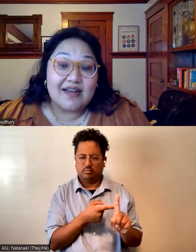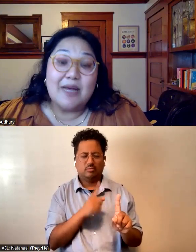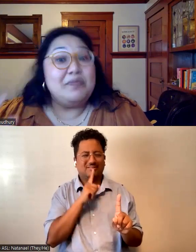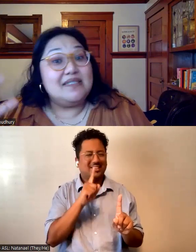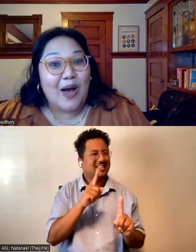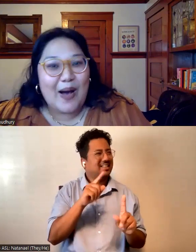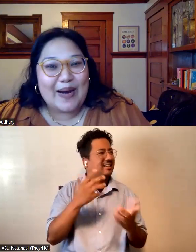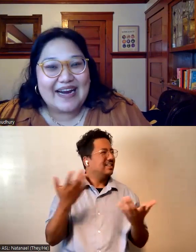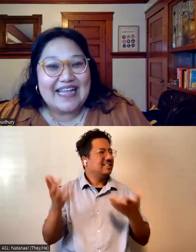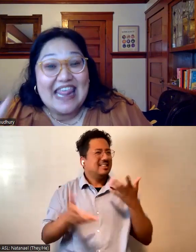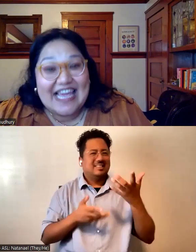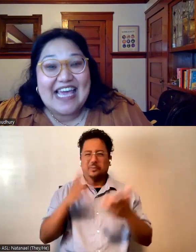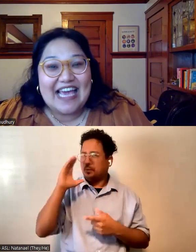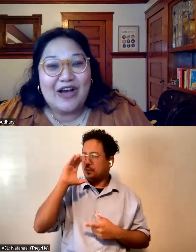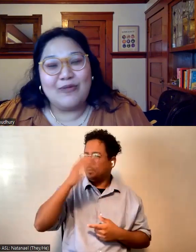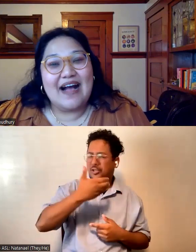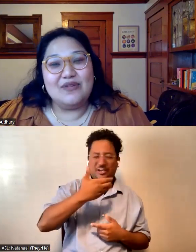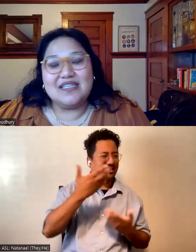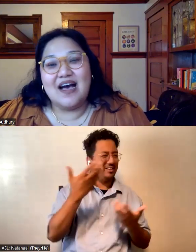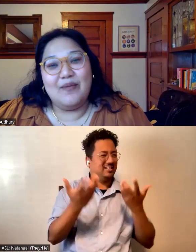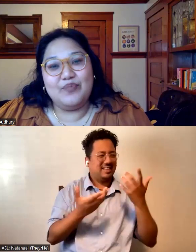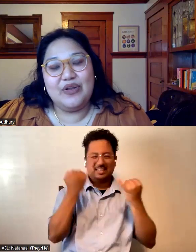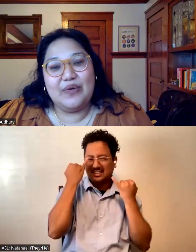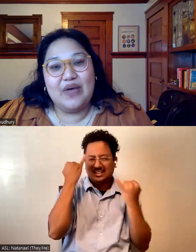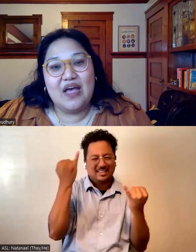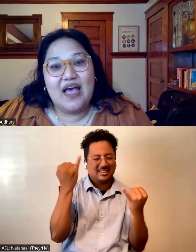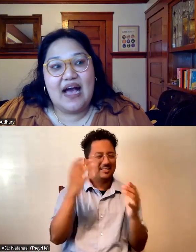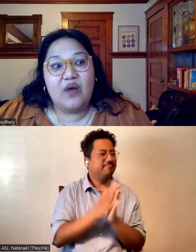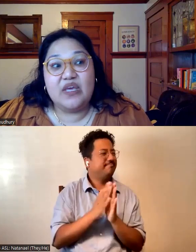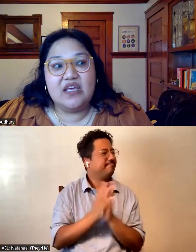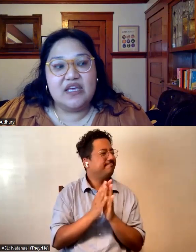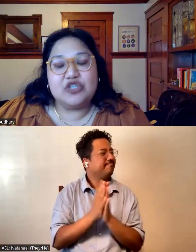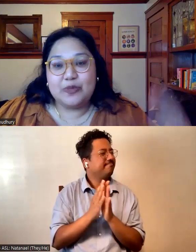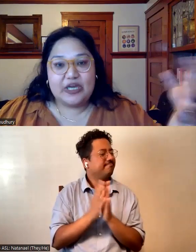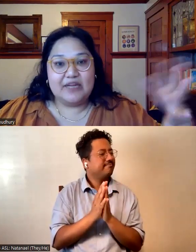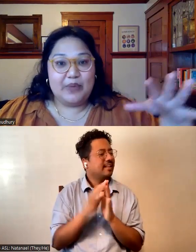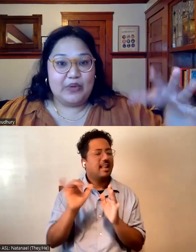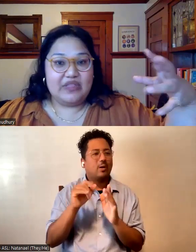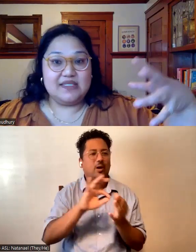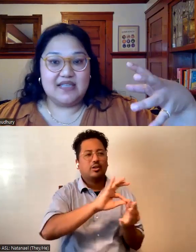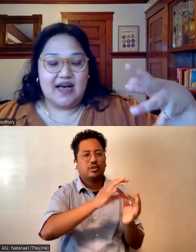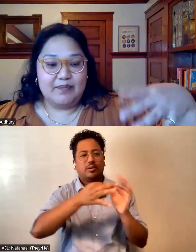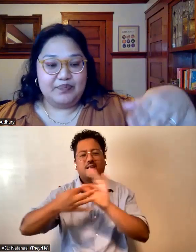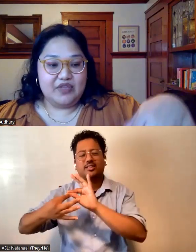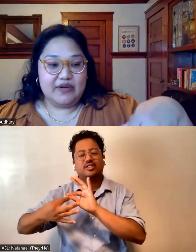weird, bizarre thing around, how we interpret both